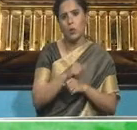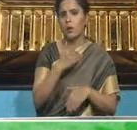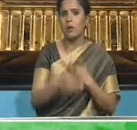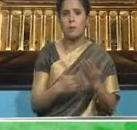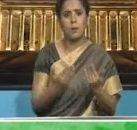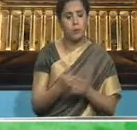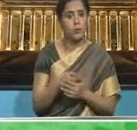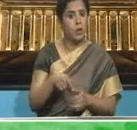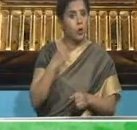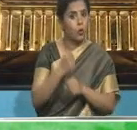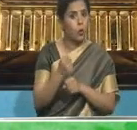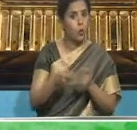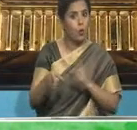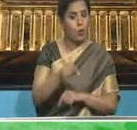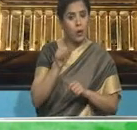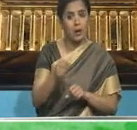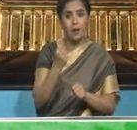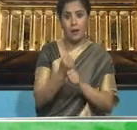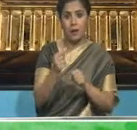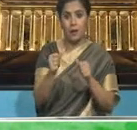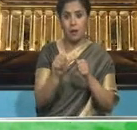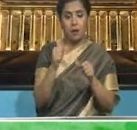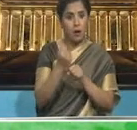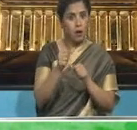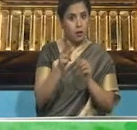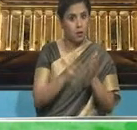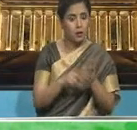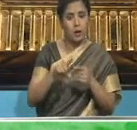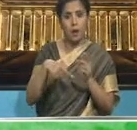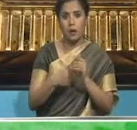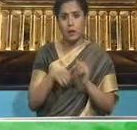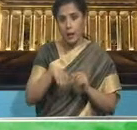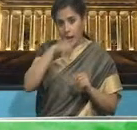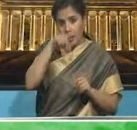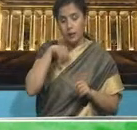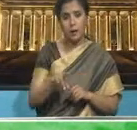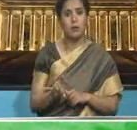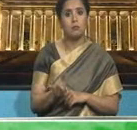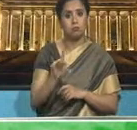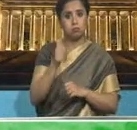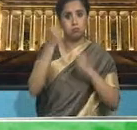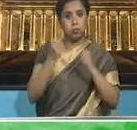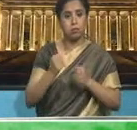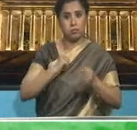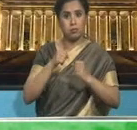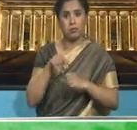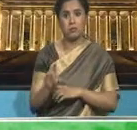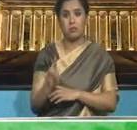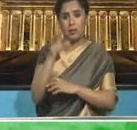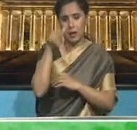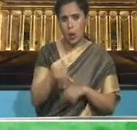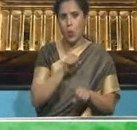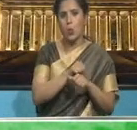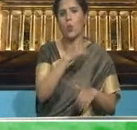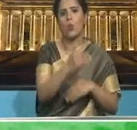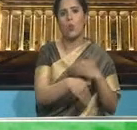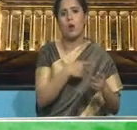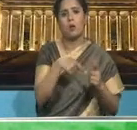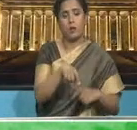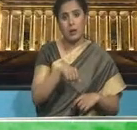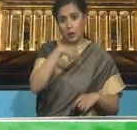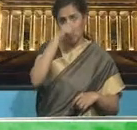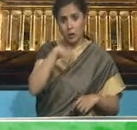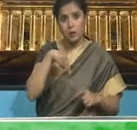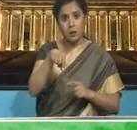The Gaganyaan program to carry Indian astronauts into the space is under progress. This will be